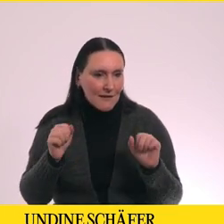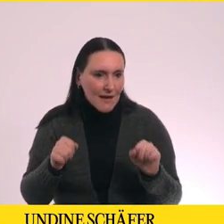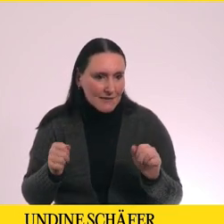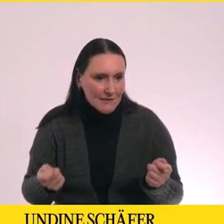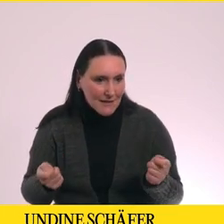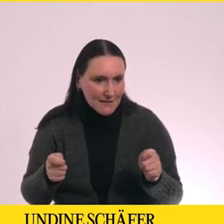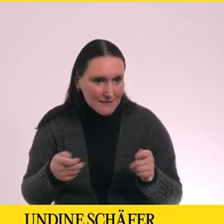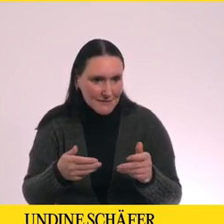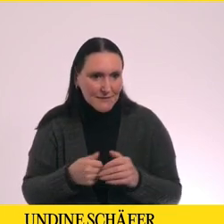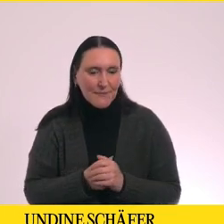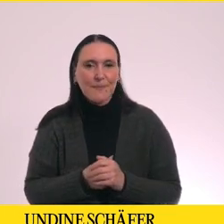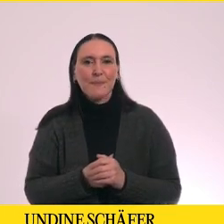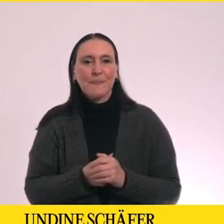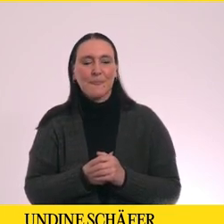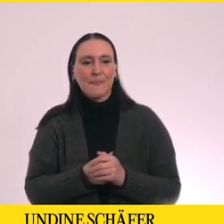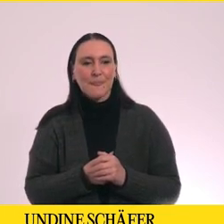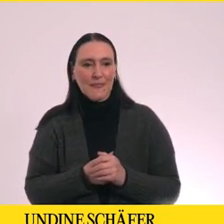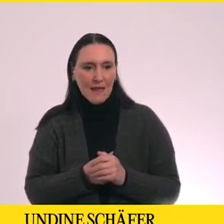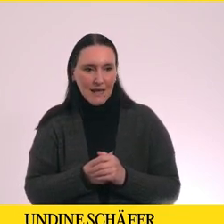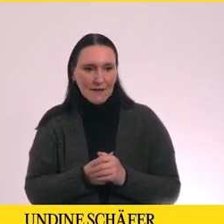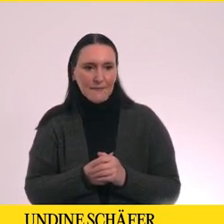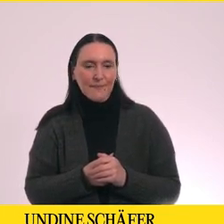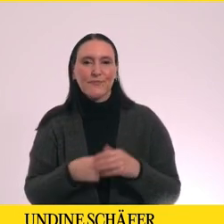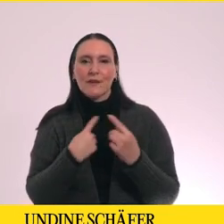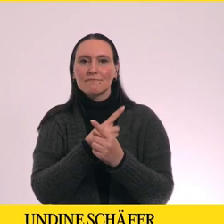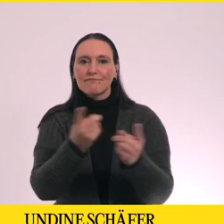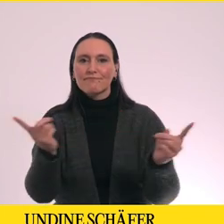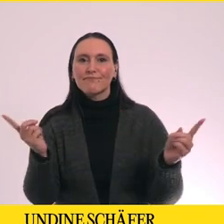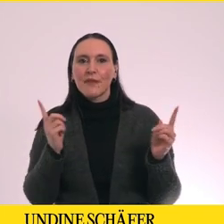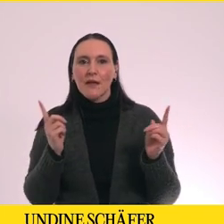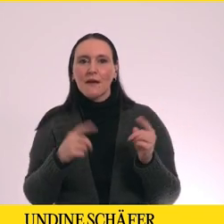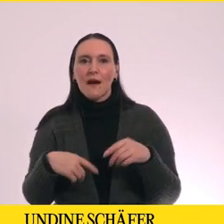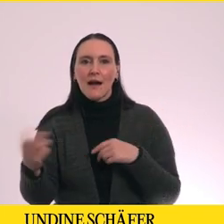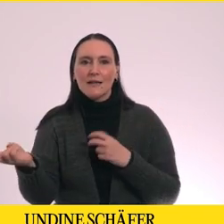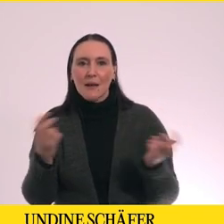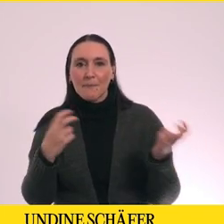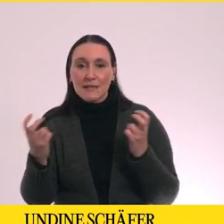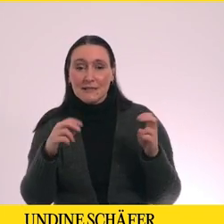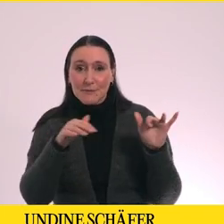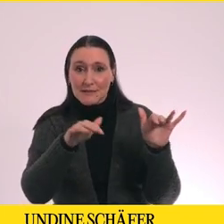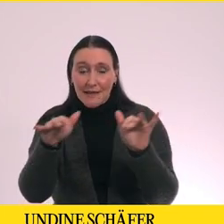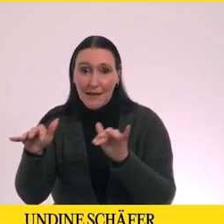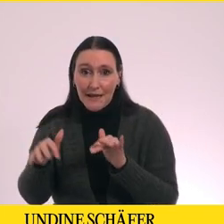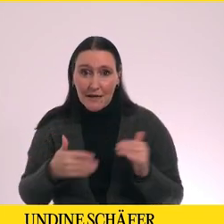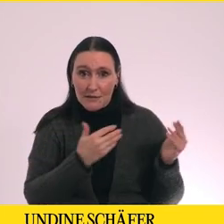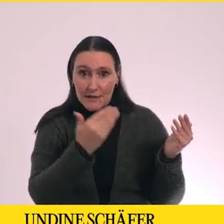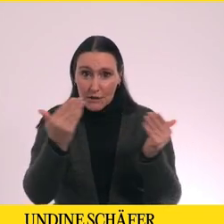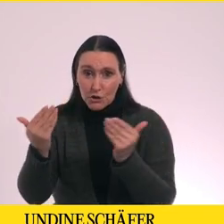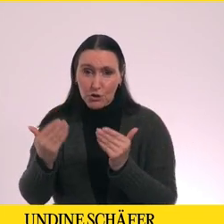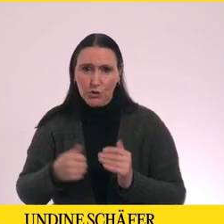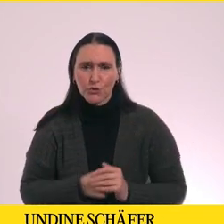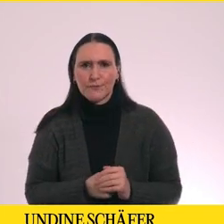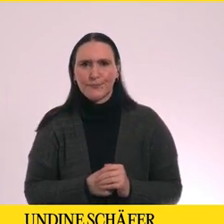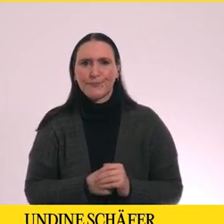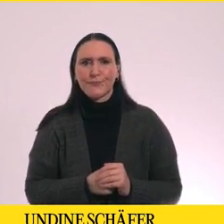thank all the participants, and especially wanted to say a big thank you to